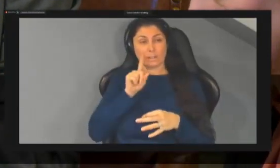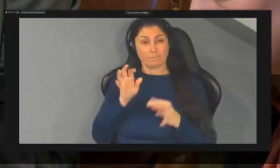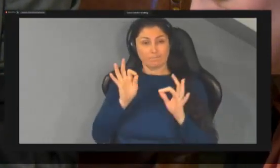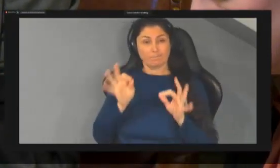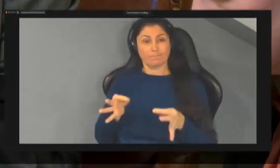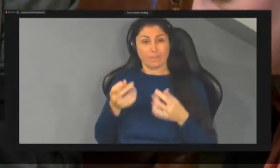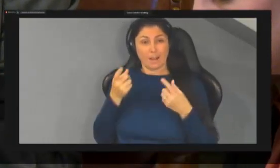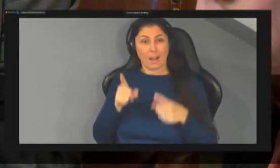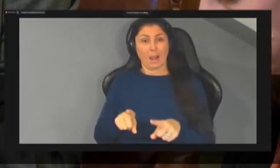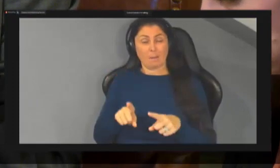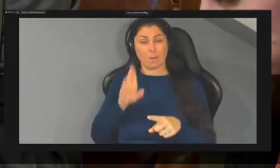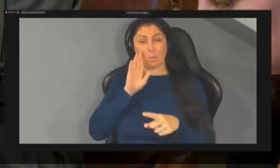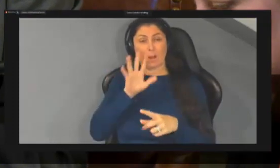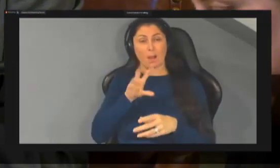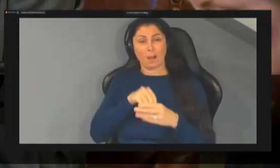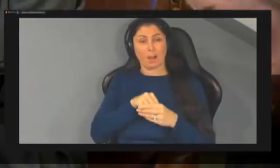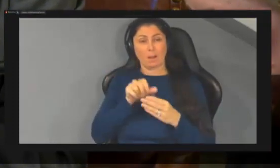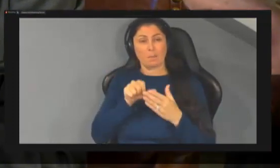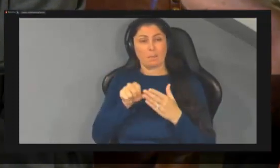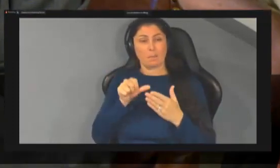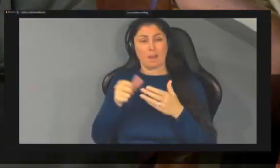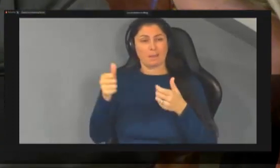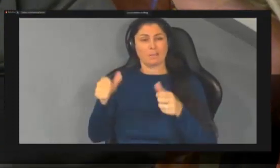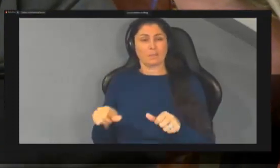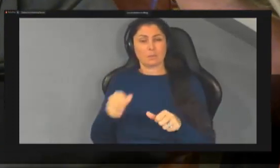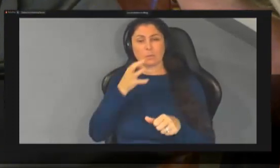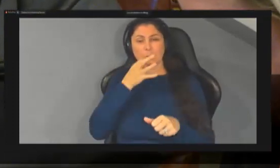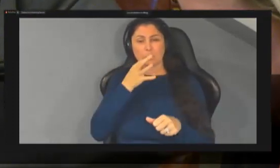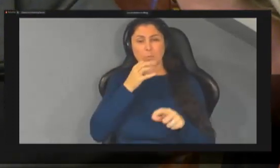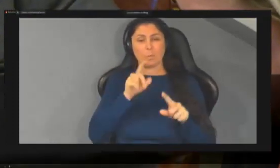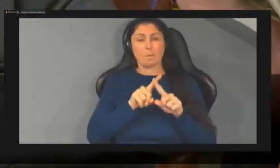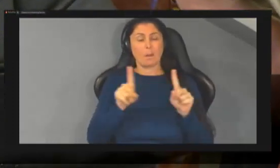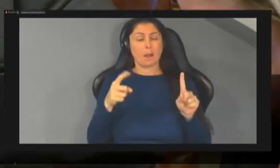There'll be an engage page up soon.